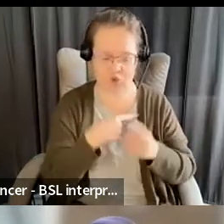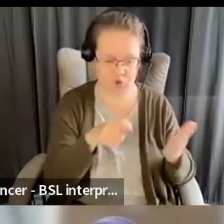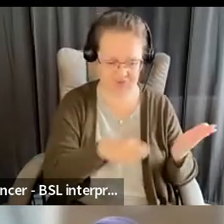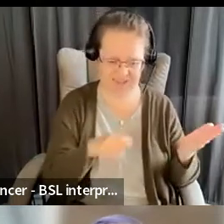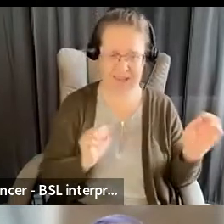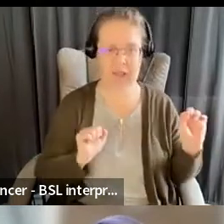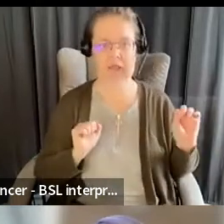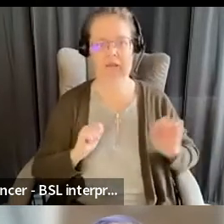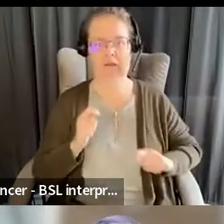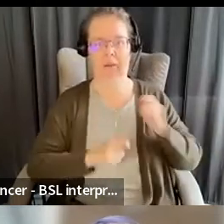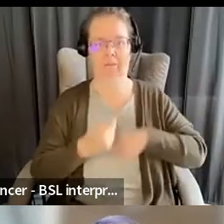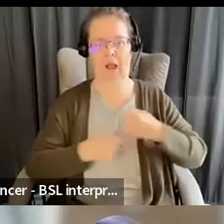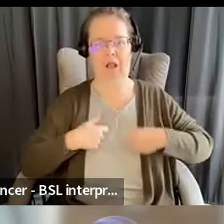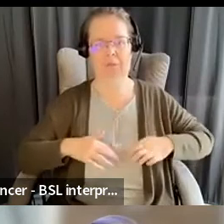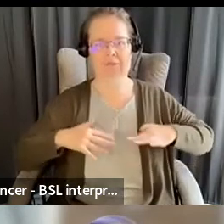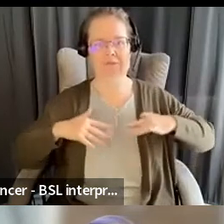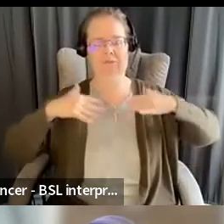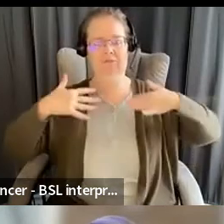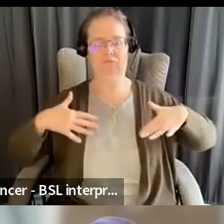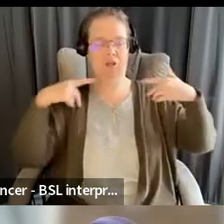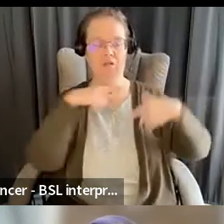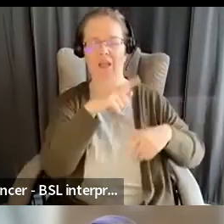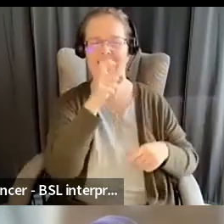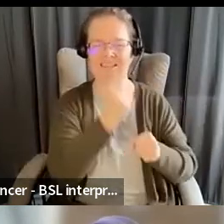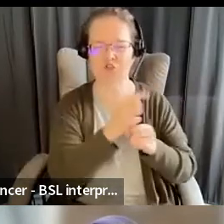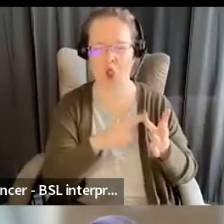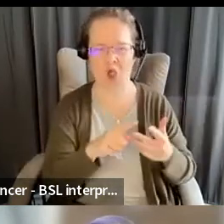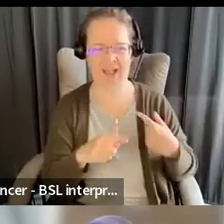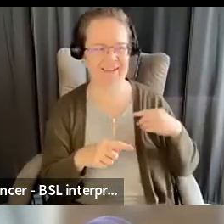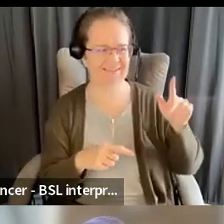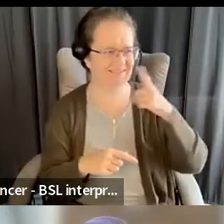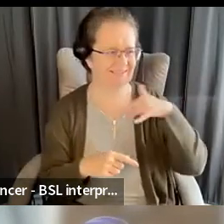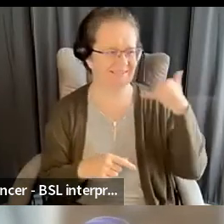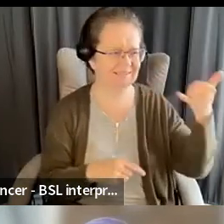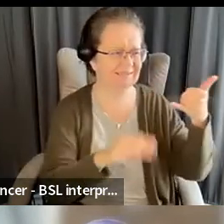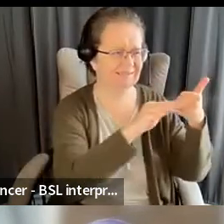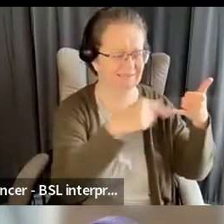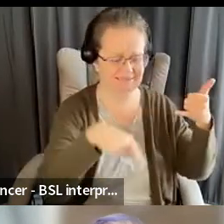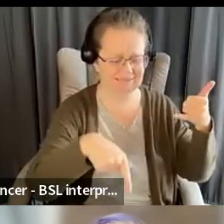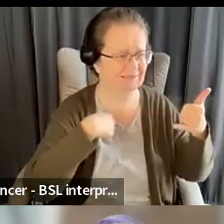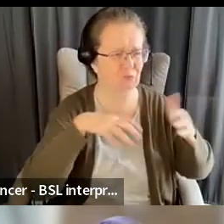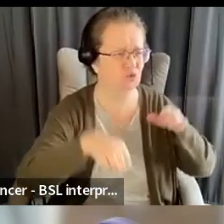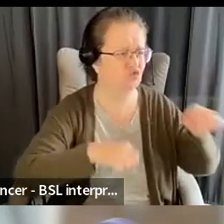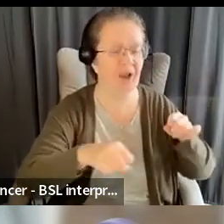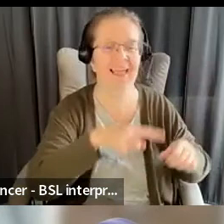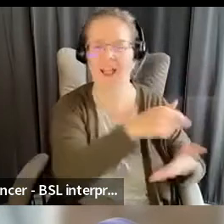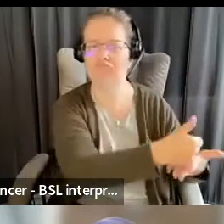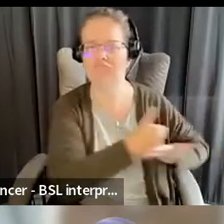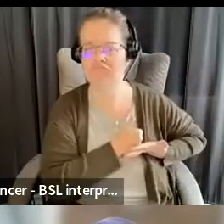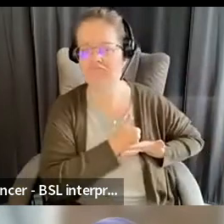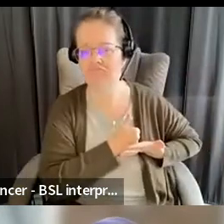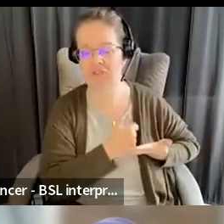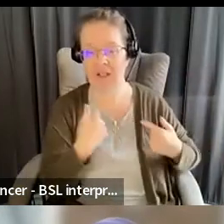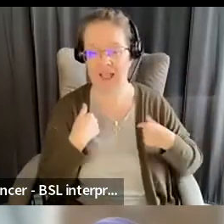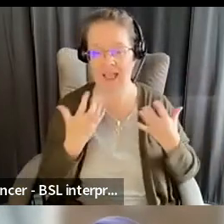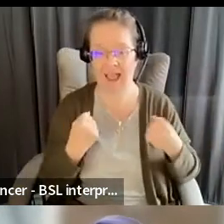a little bit overwhelmed, but because CGI were there and I could ring the guy and be like, okay, I don't understand what this is. And, you know, I even had a